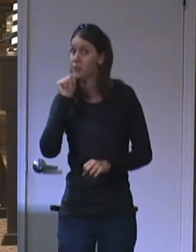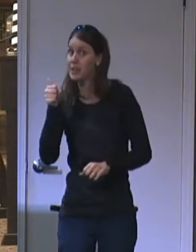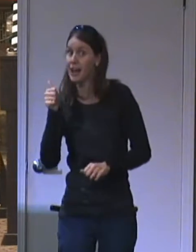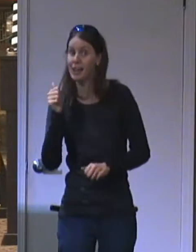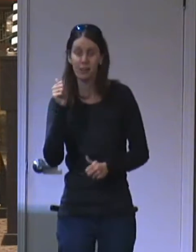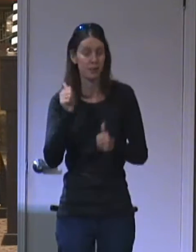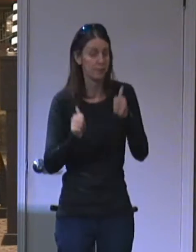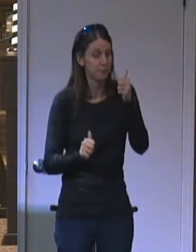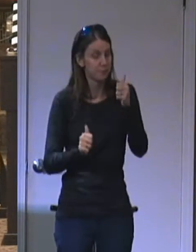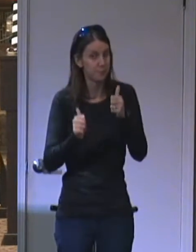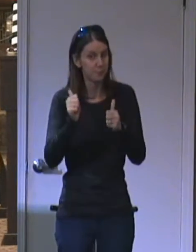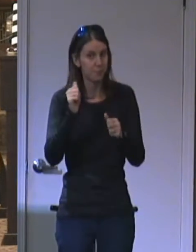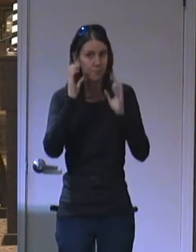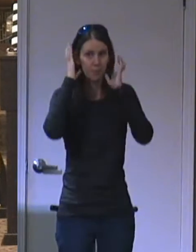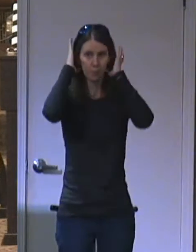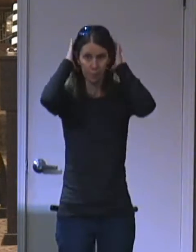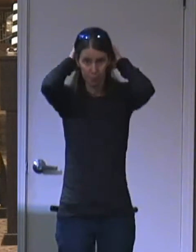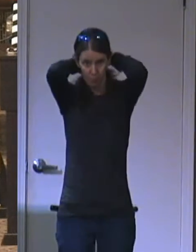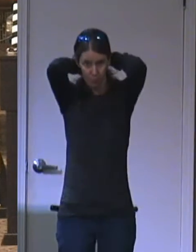life.